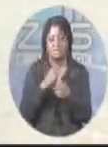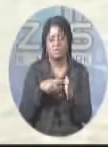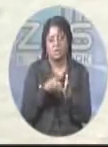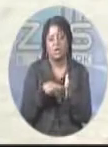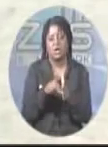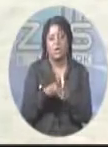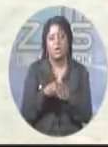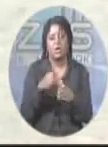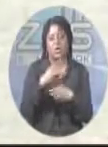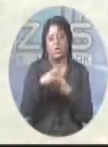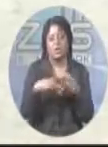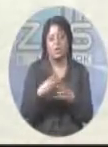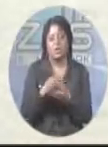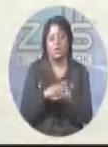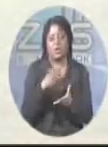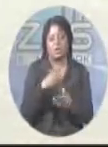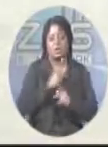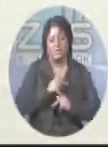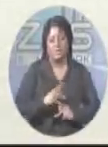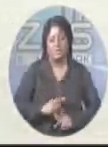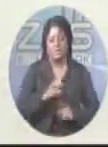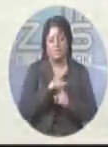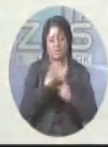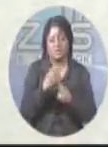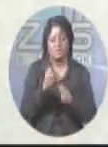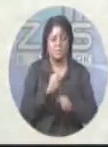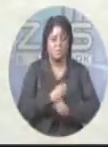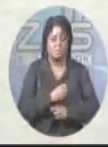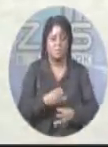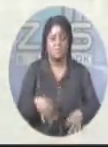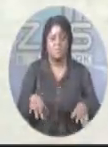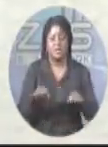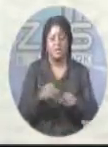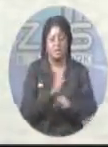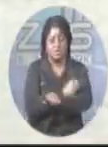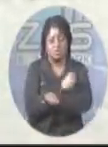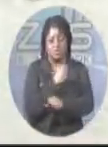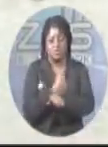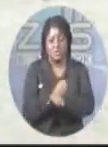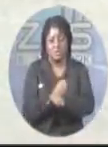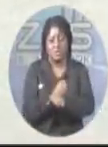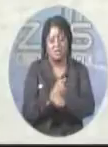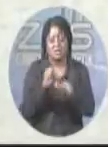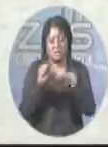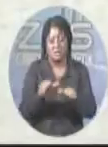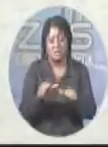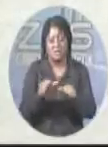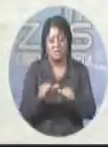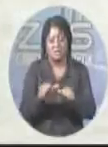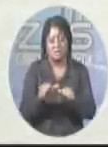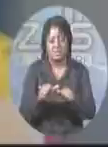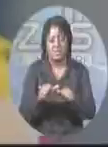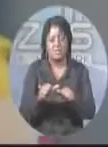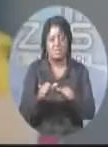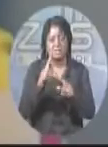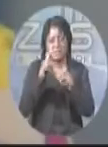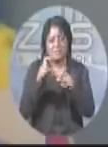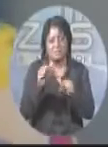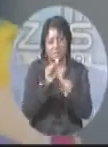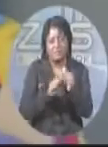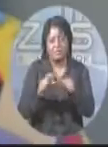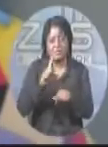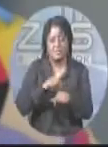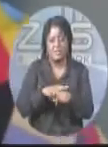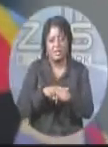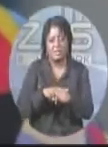players' physical condition is very important. Their strength, agility, and endurance is tested every time they step on the pitch. It's important